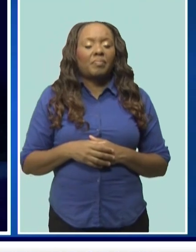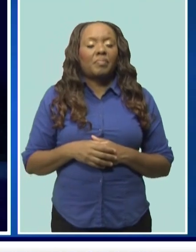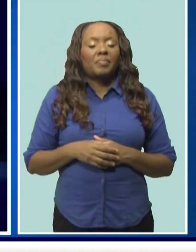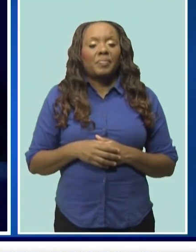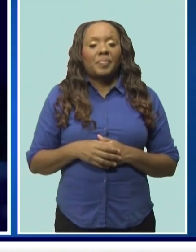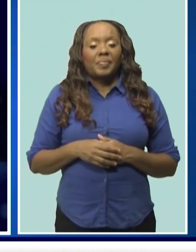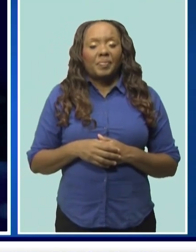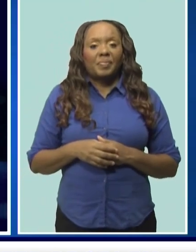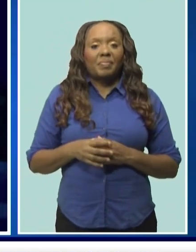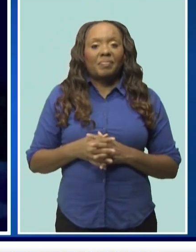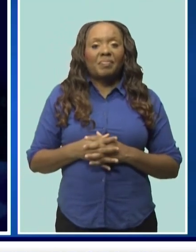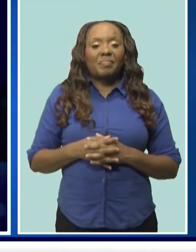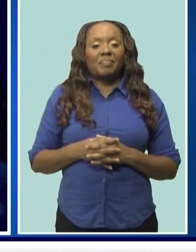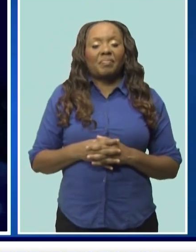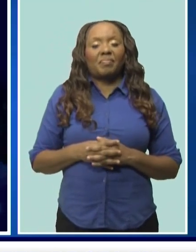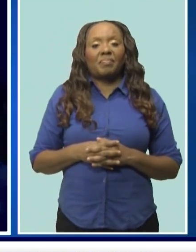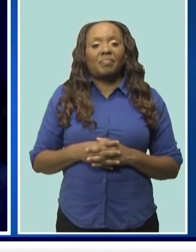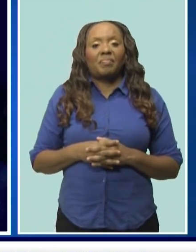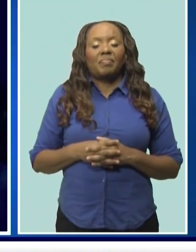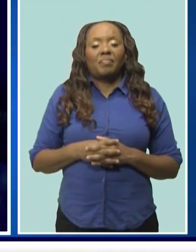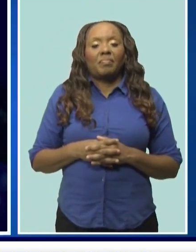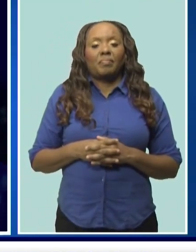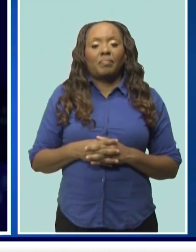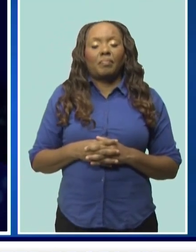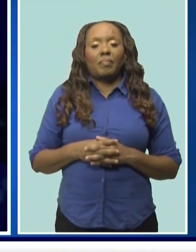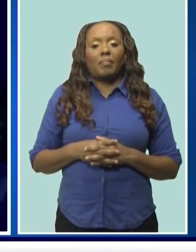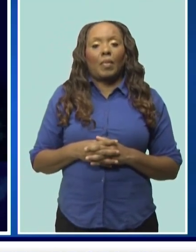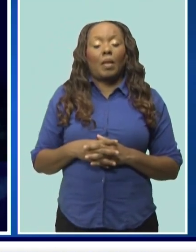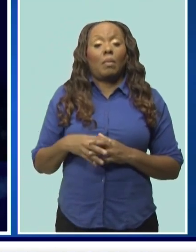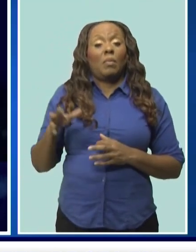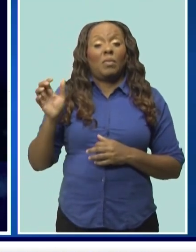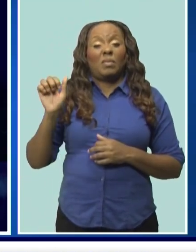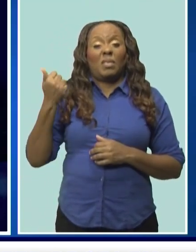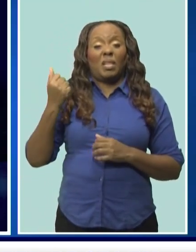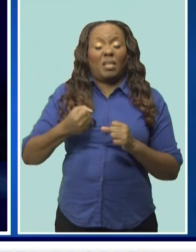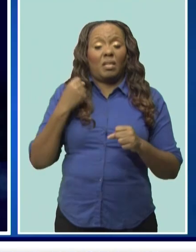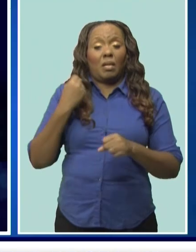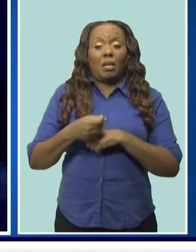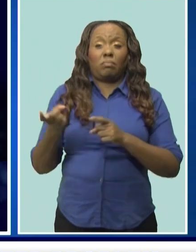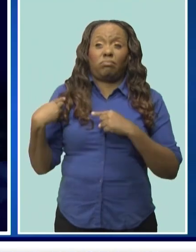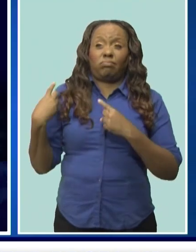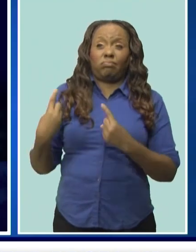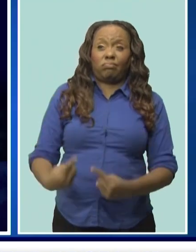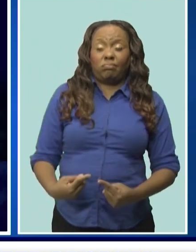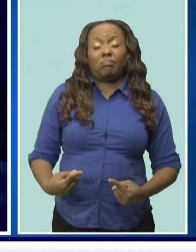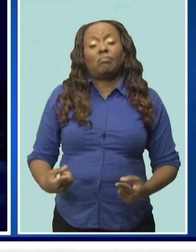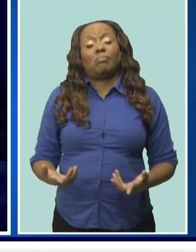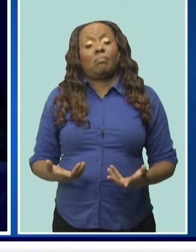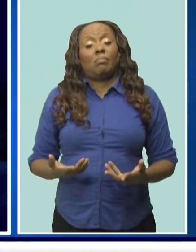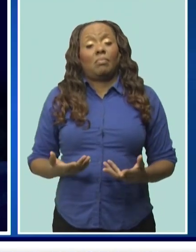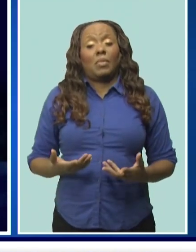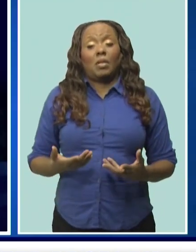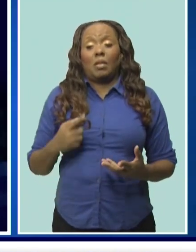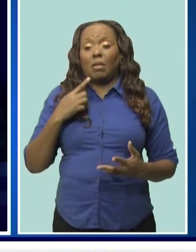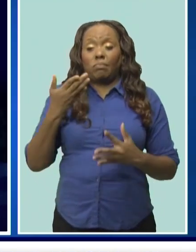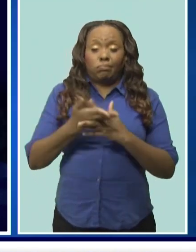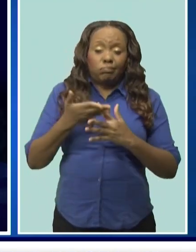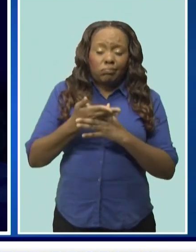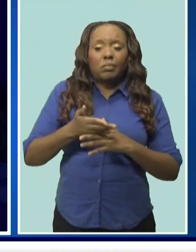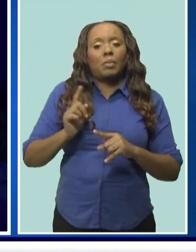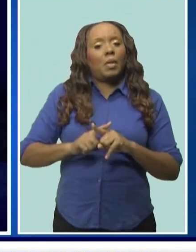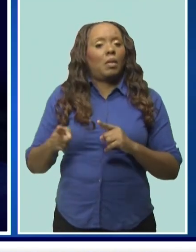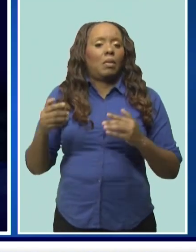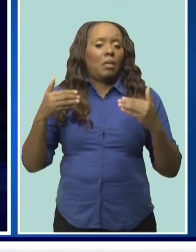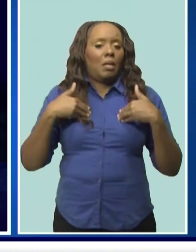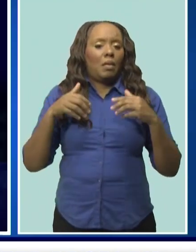inundations for the last 10 years, and every time it comes to our shores, we have a system that